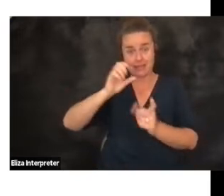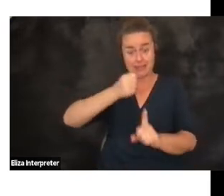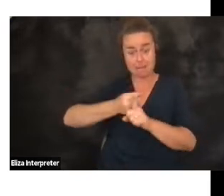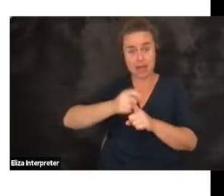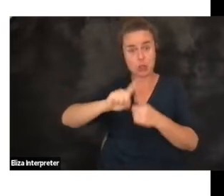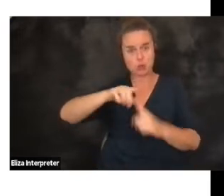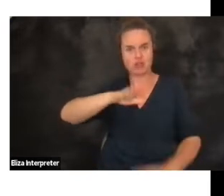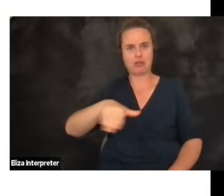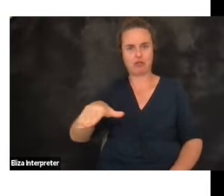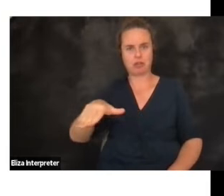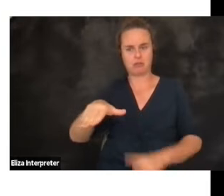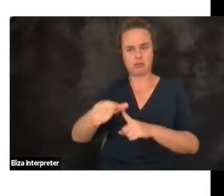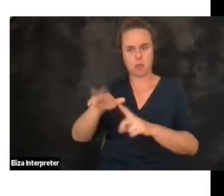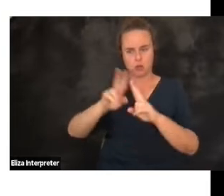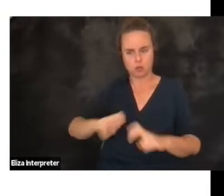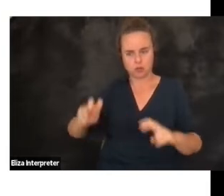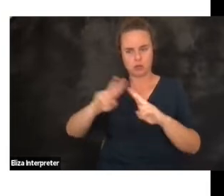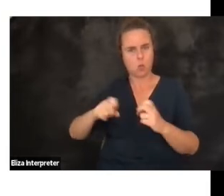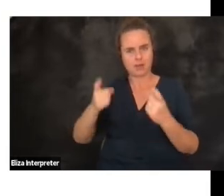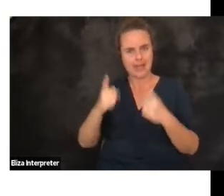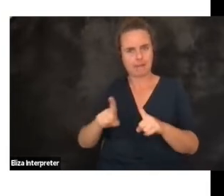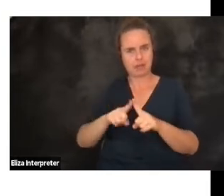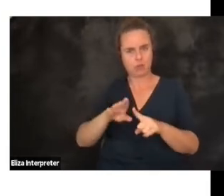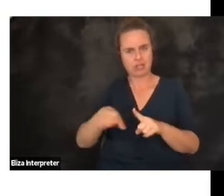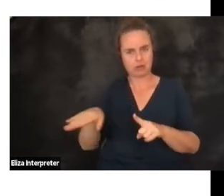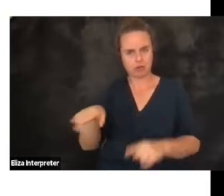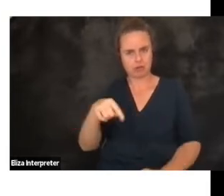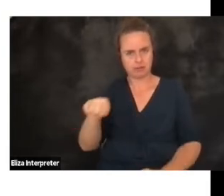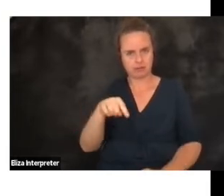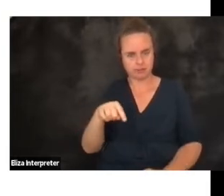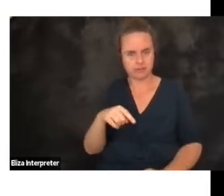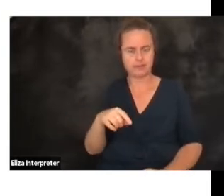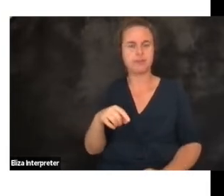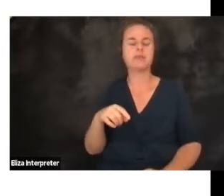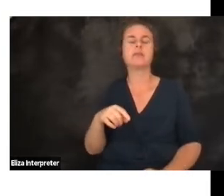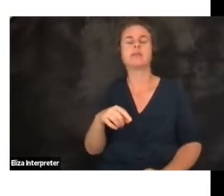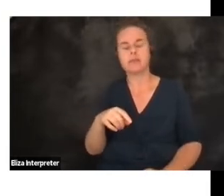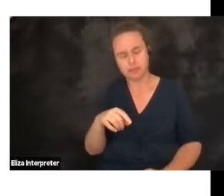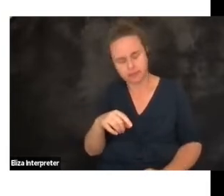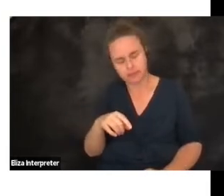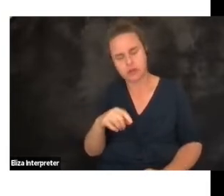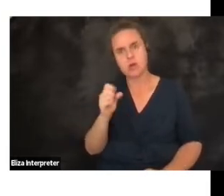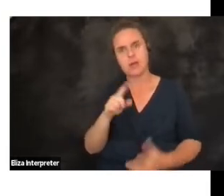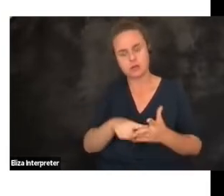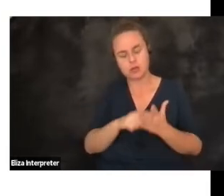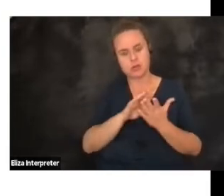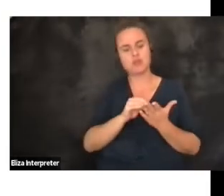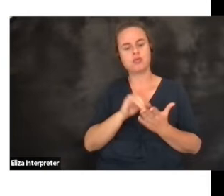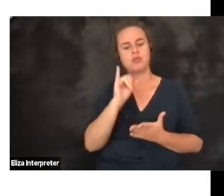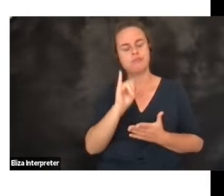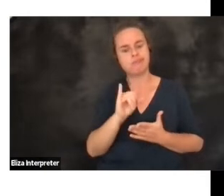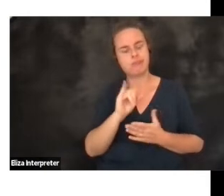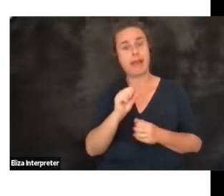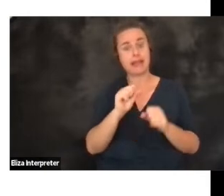to children. And they began to really learn that the system's